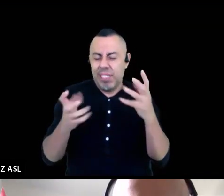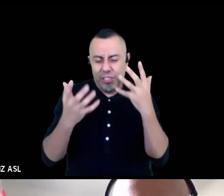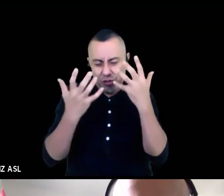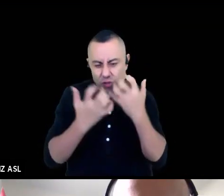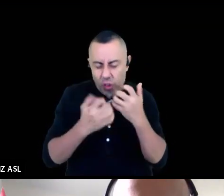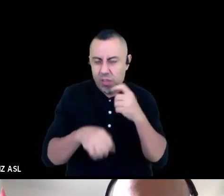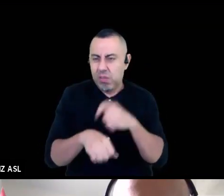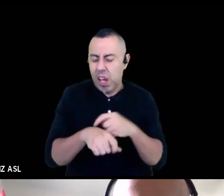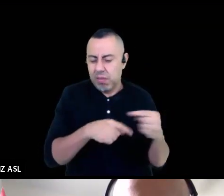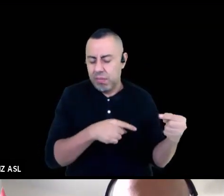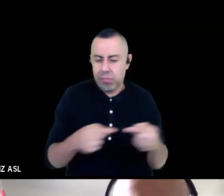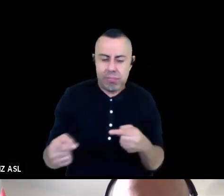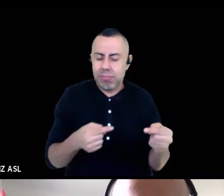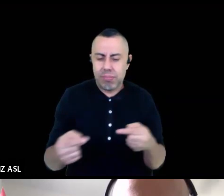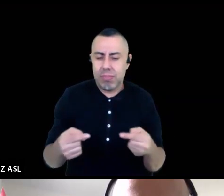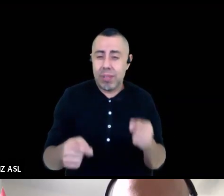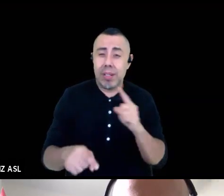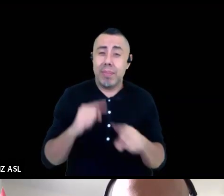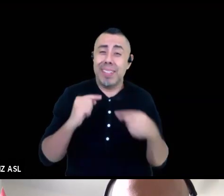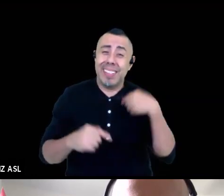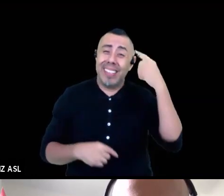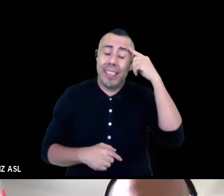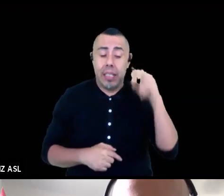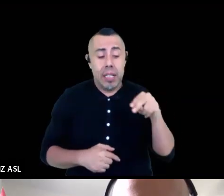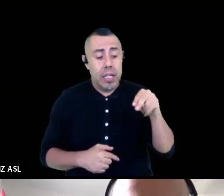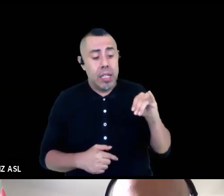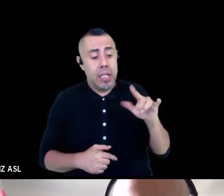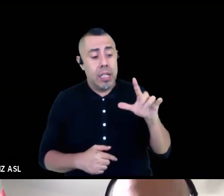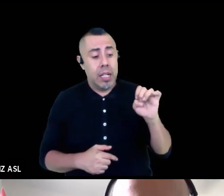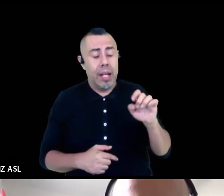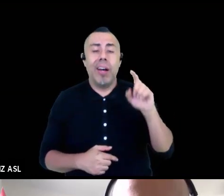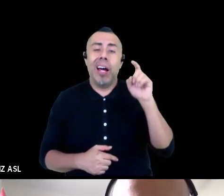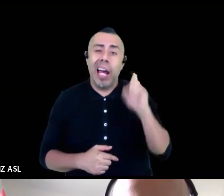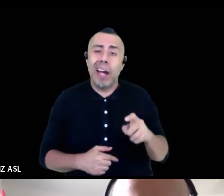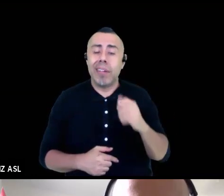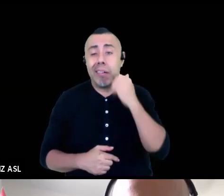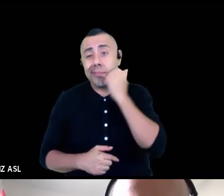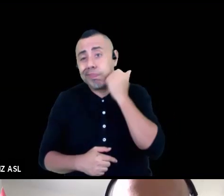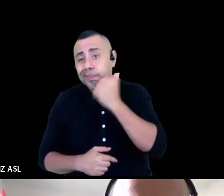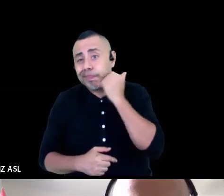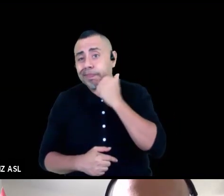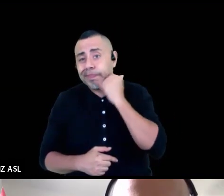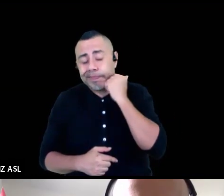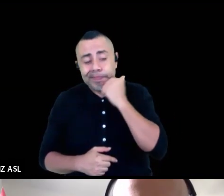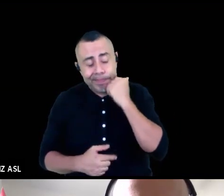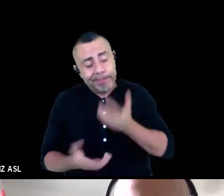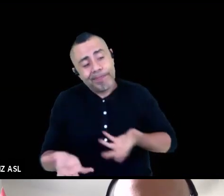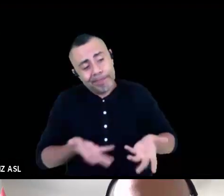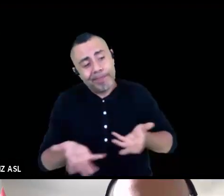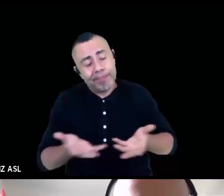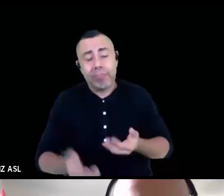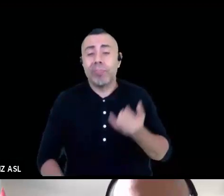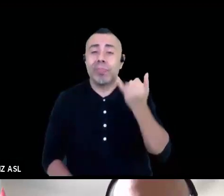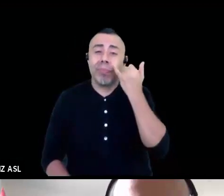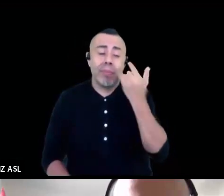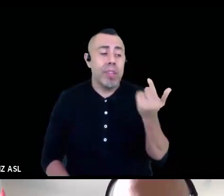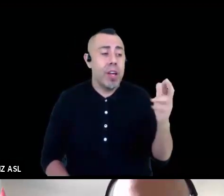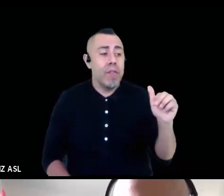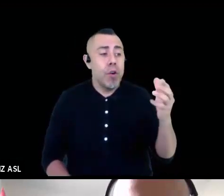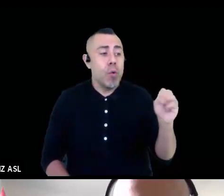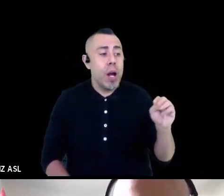kind of deal with on a regular basis. If Graham's schedule gets flummoxed or if he gets up or is